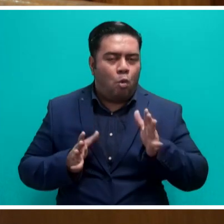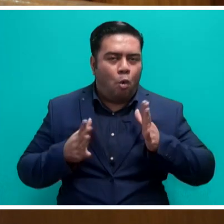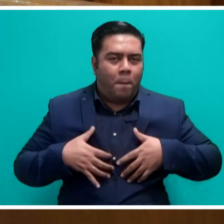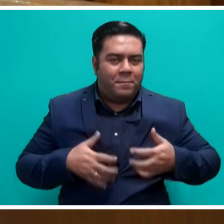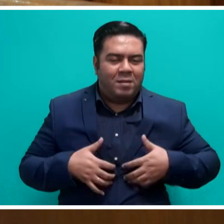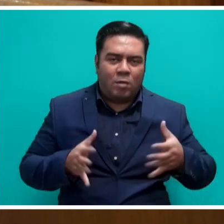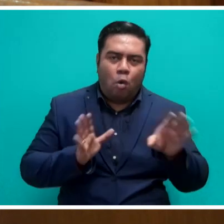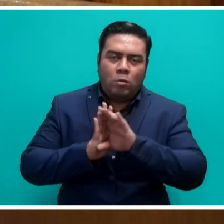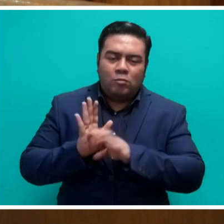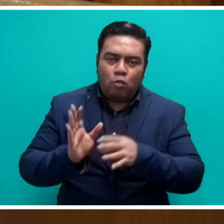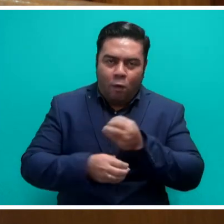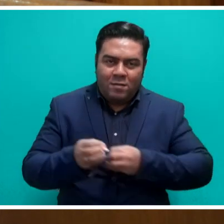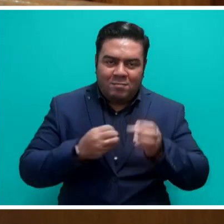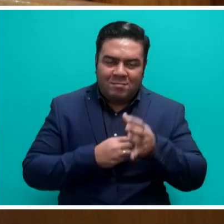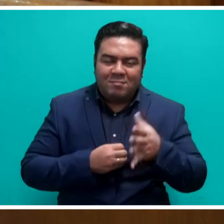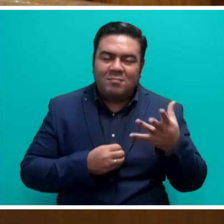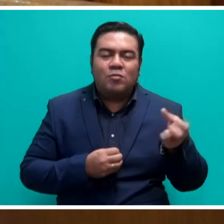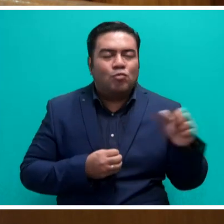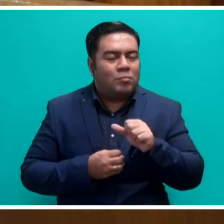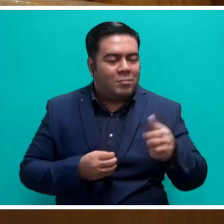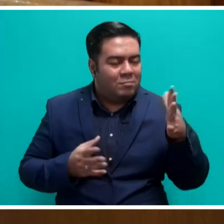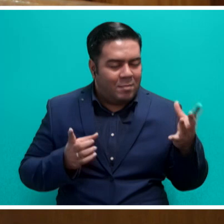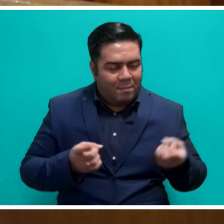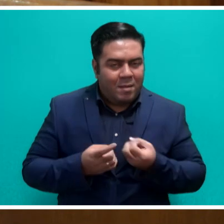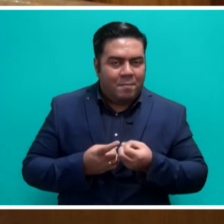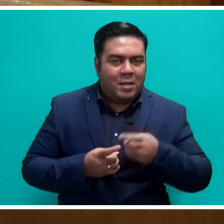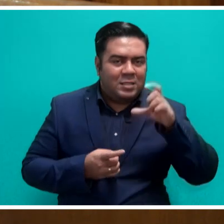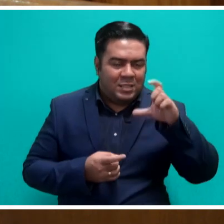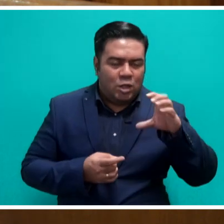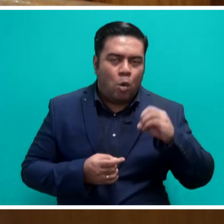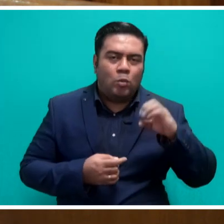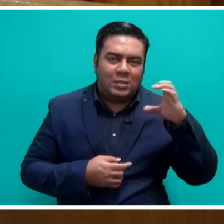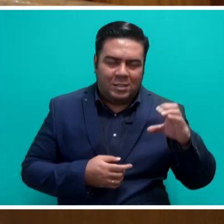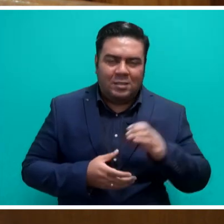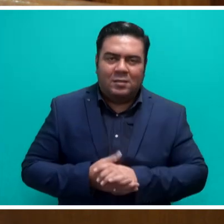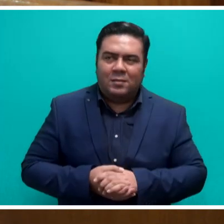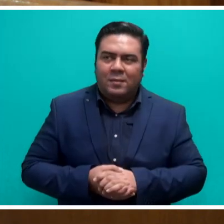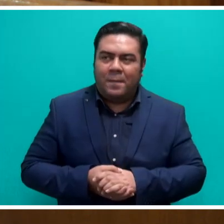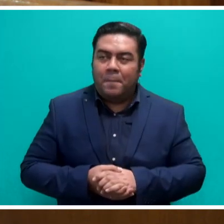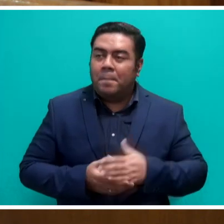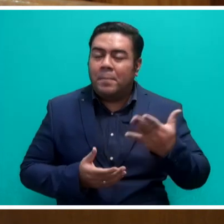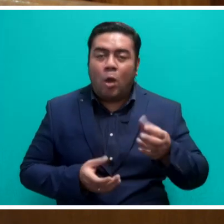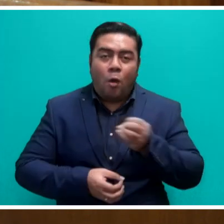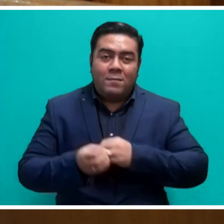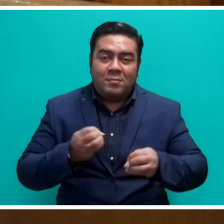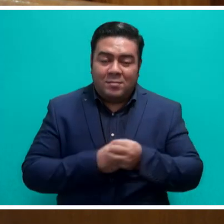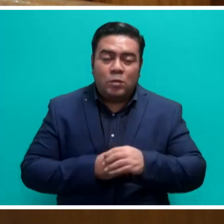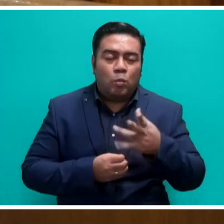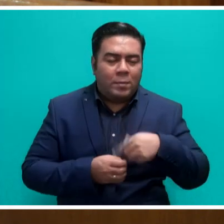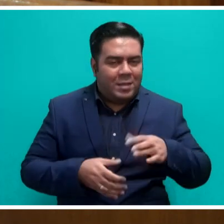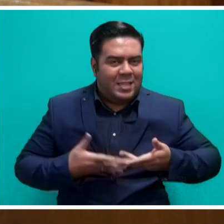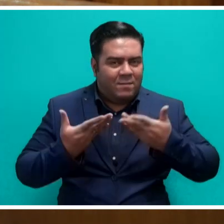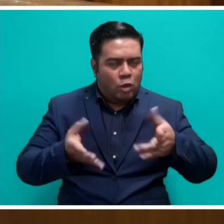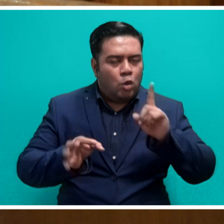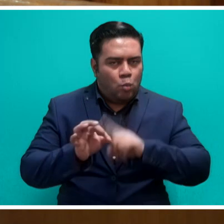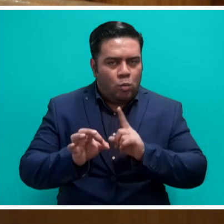constitutional officers will be dealt with by the Commission. The officers in question will be given the opportunity